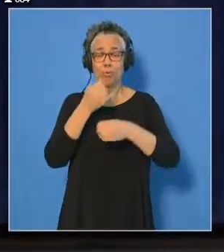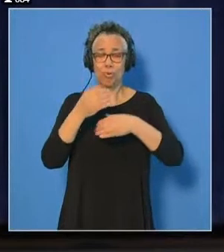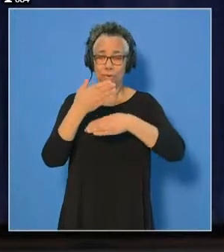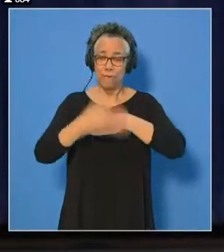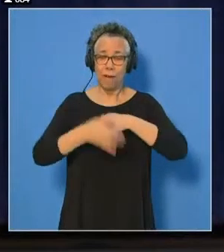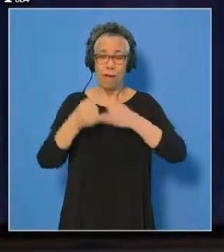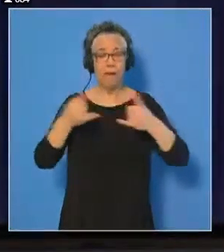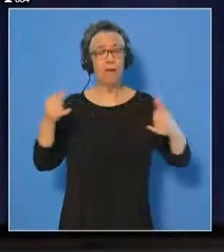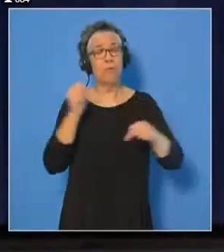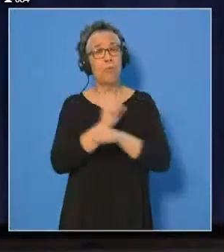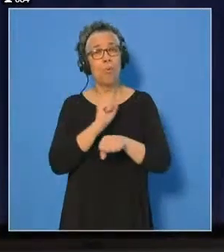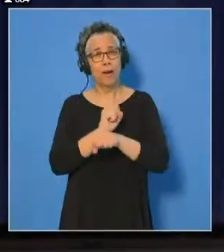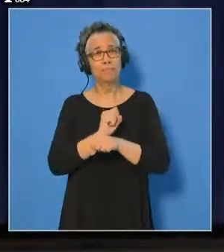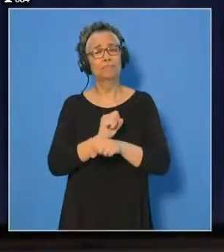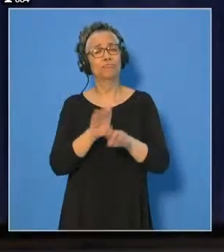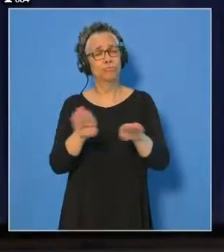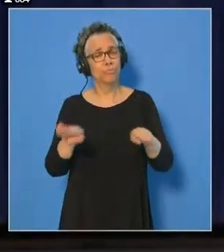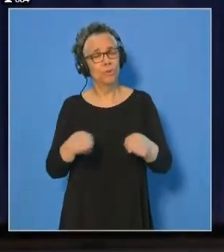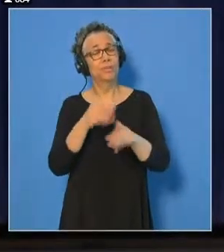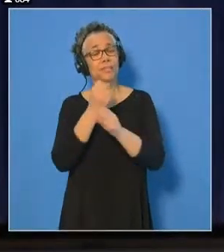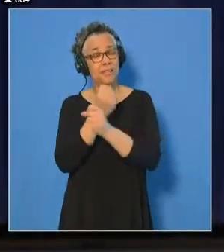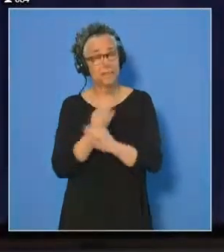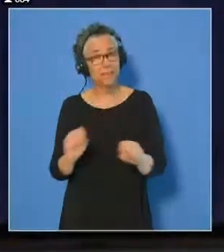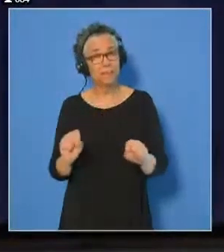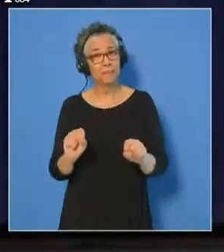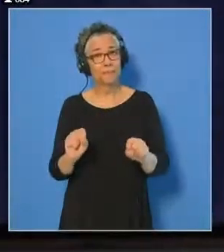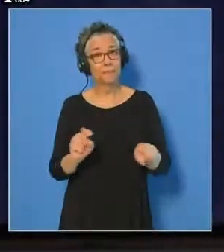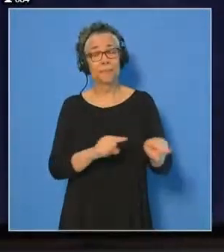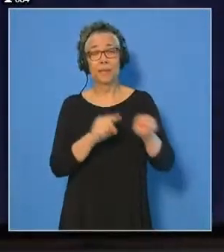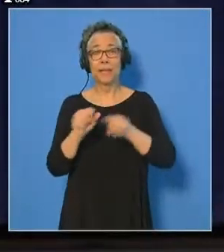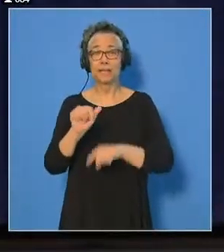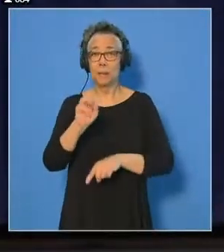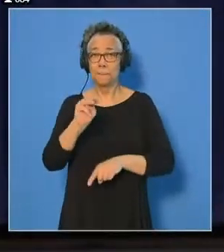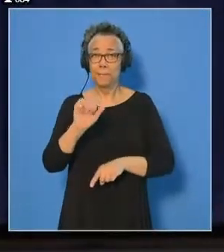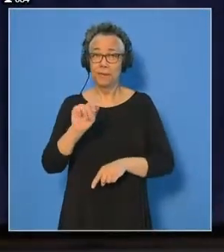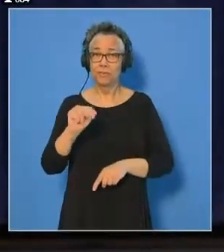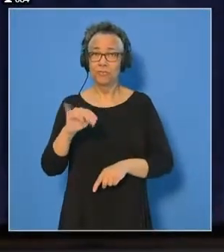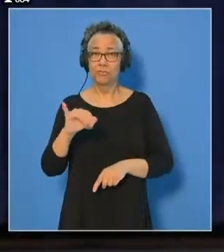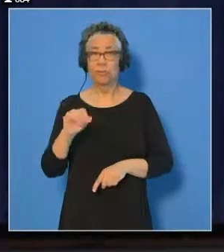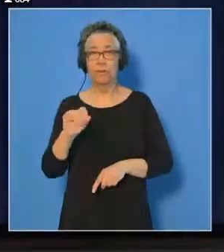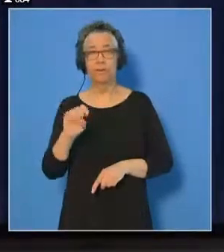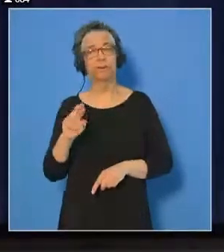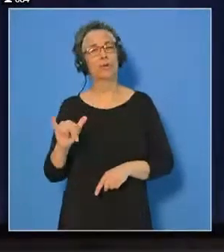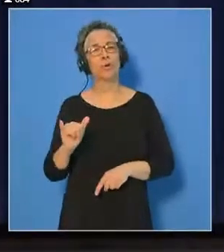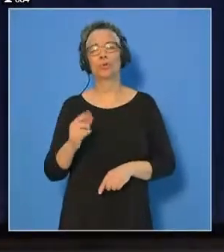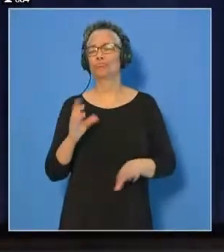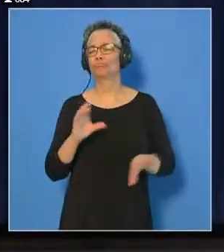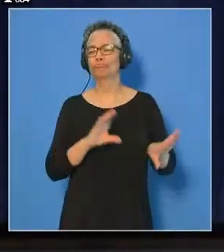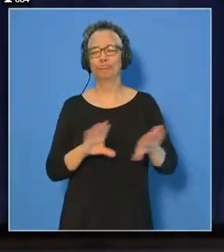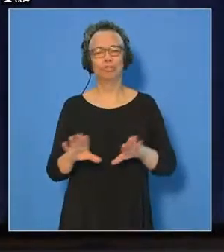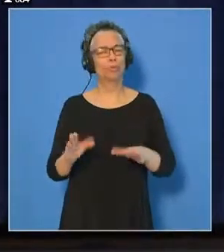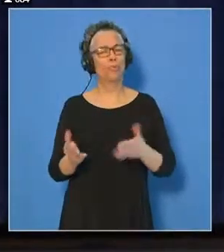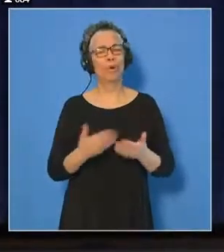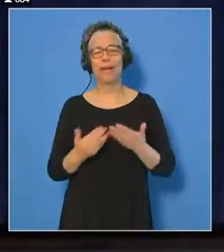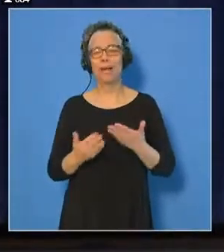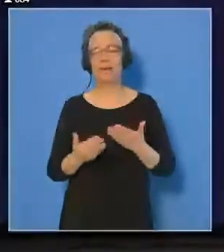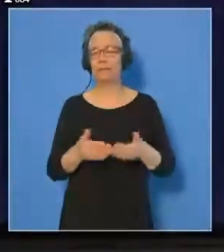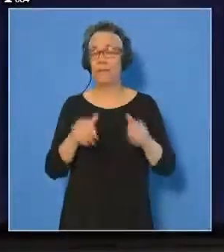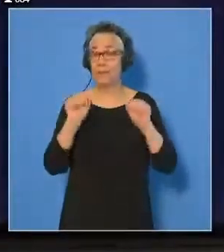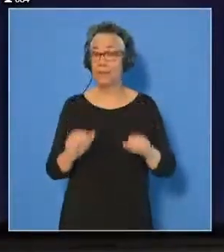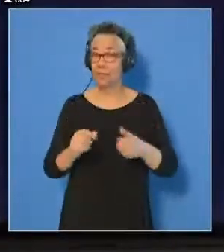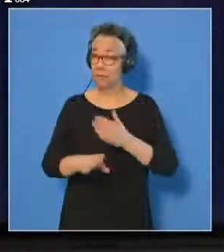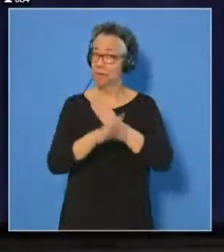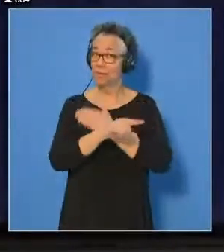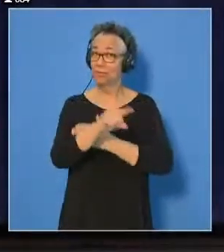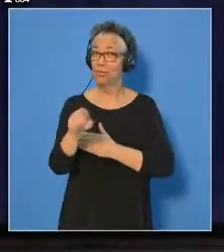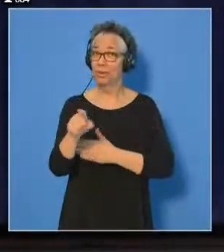safe. As a ministry, we must do and we will do all in our power to protect them. I can confirm that over the